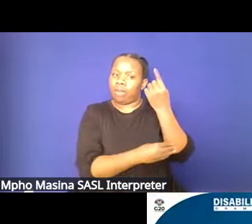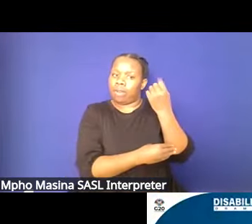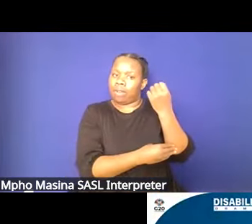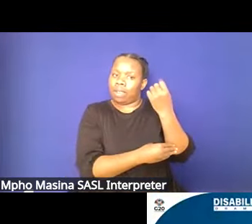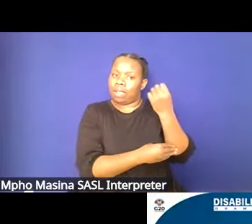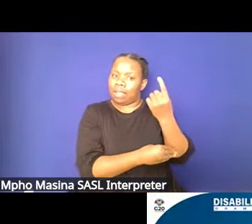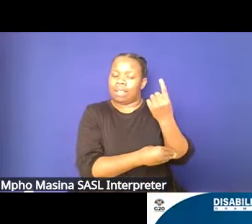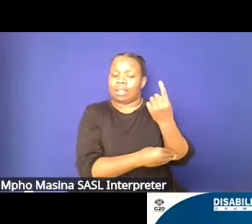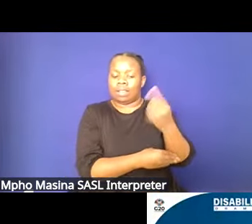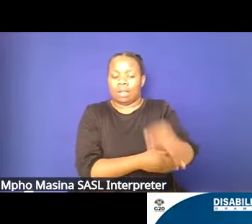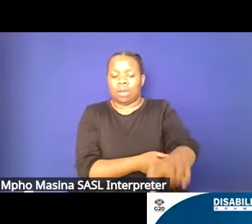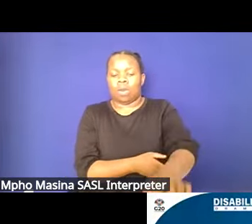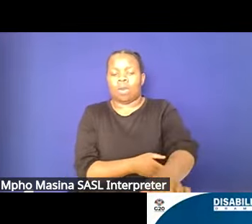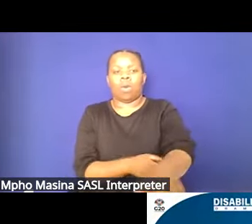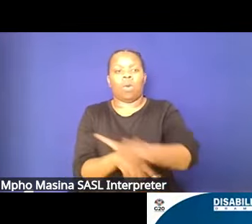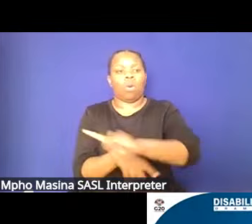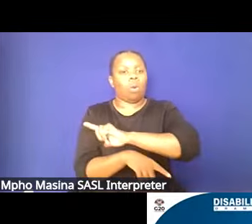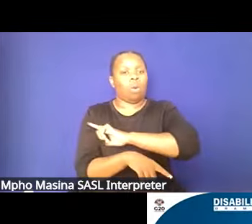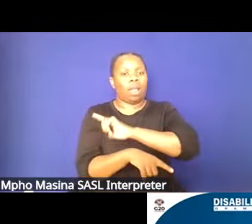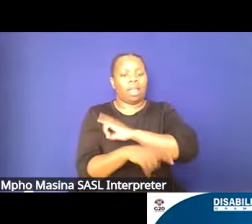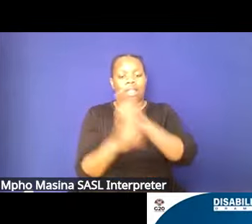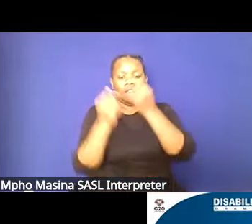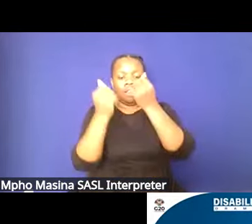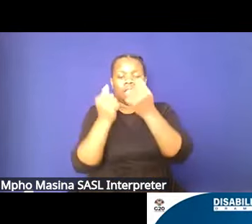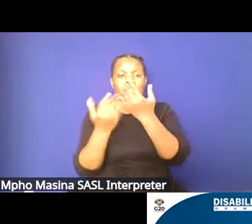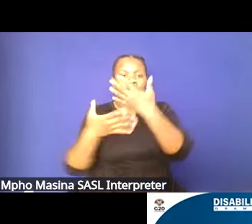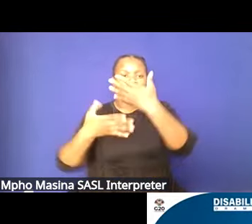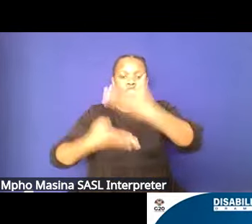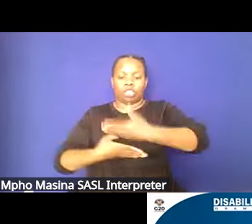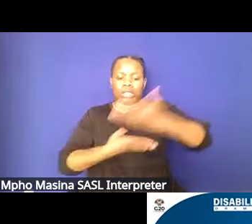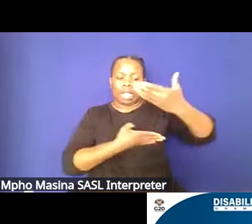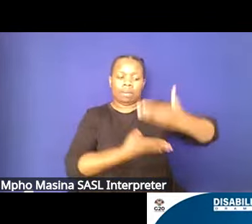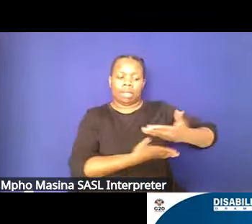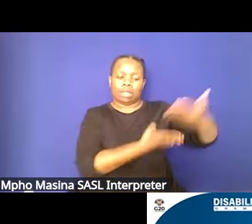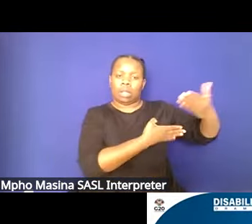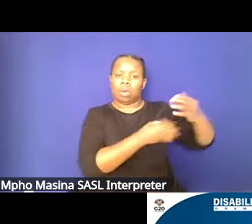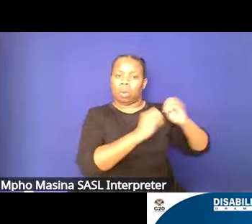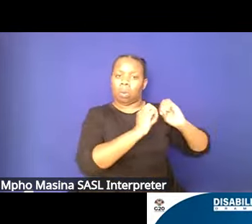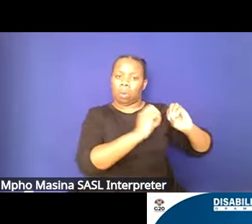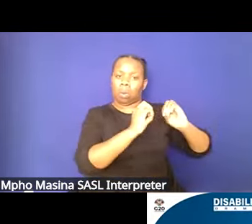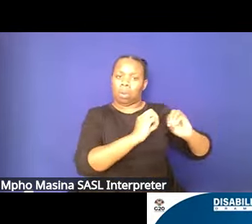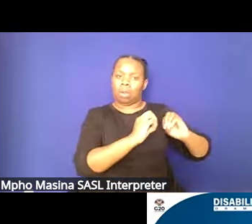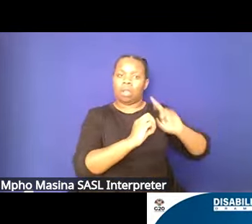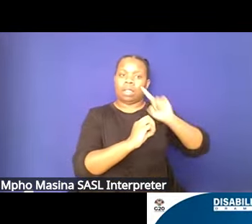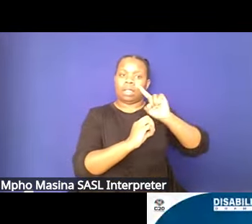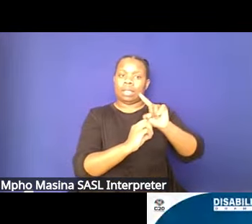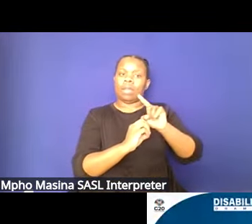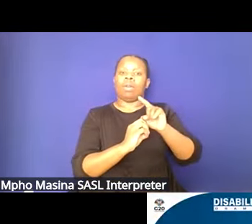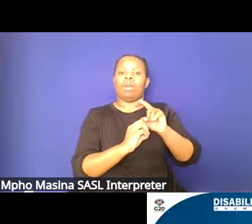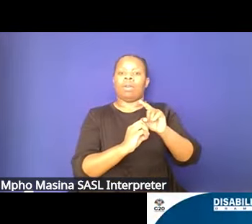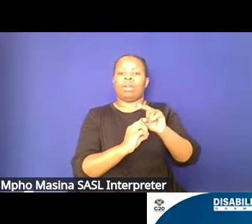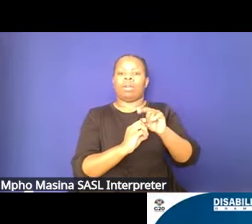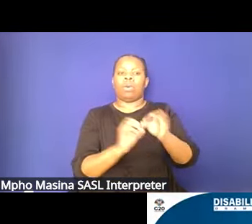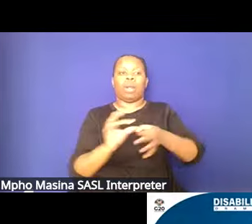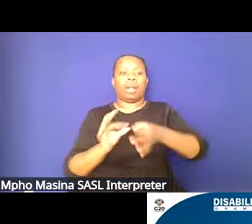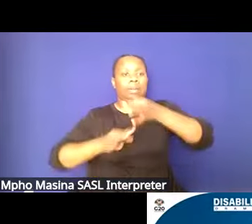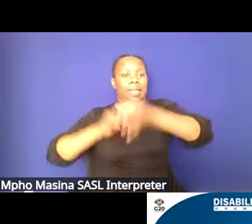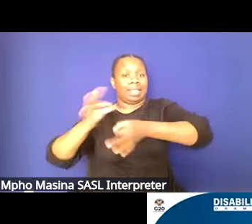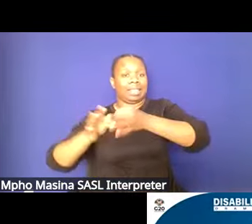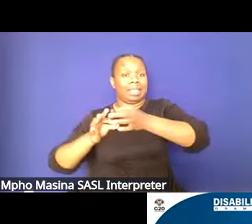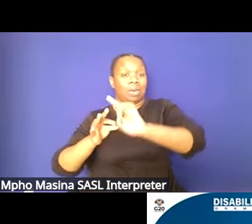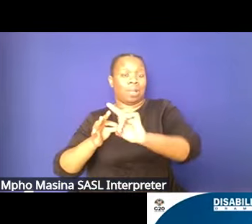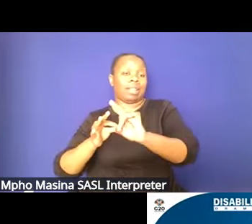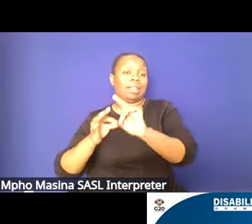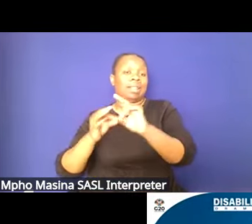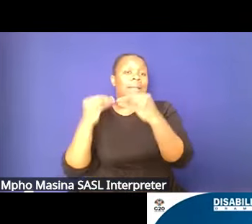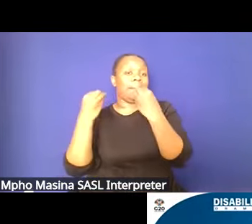be any financial statements actually available. Therefore, it will be a letter stating that the entity